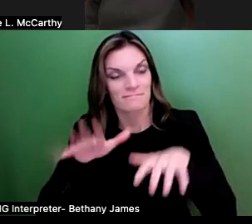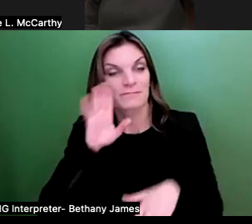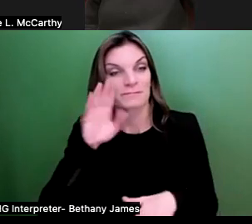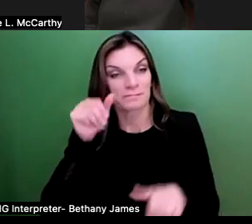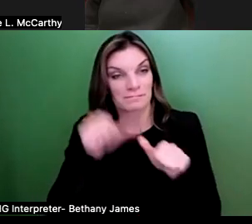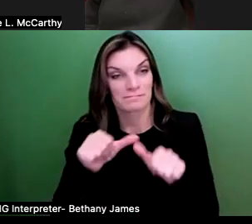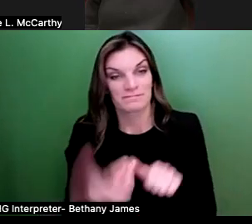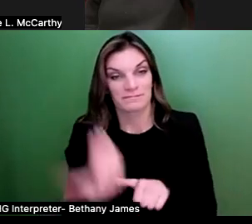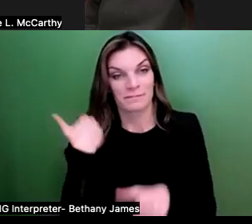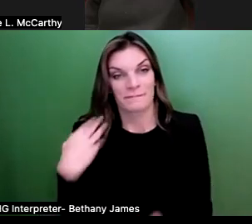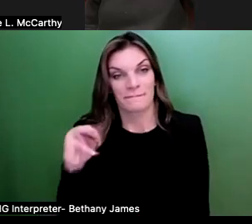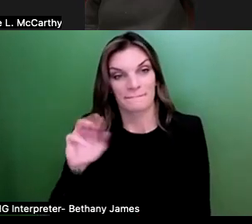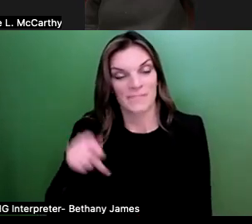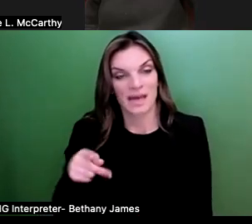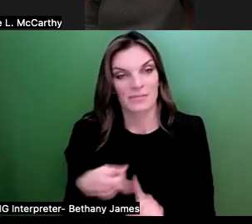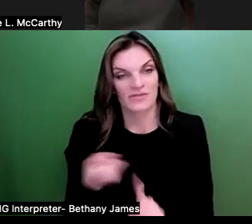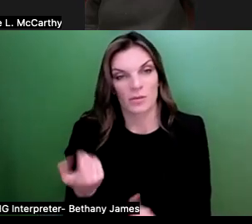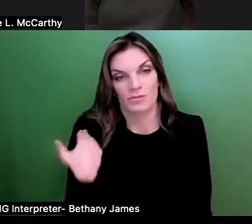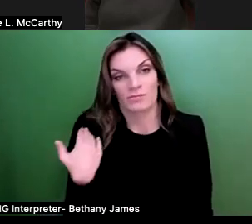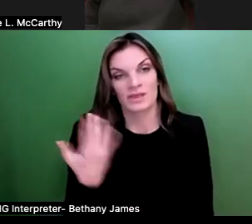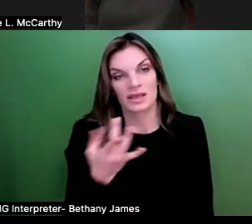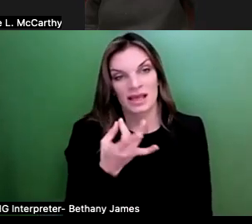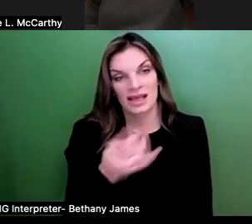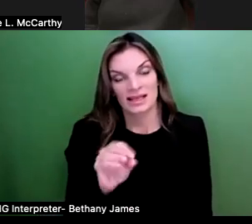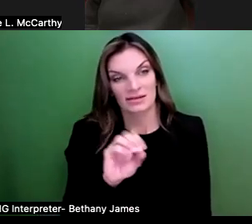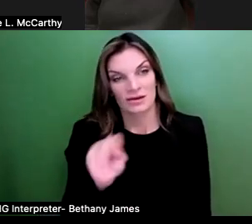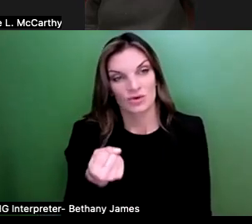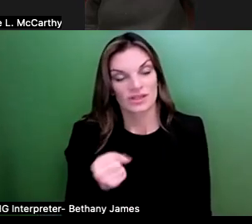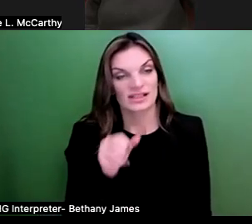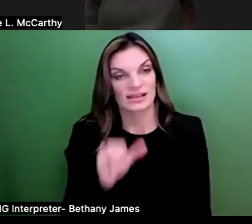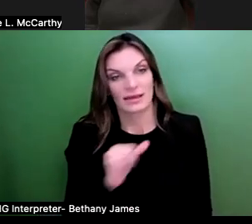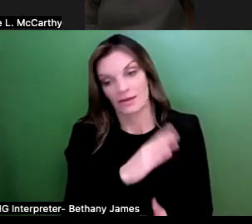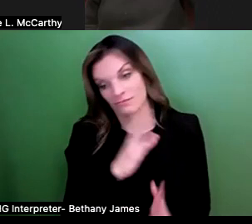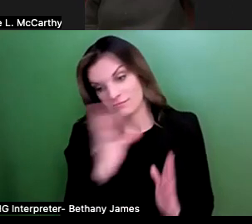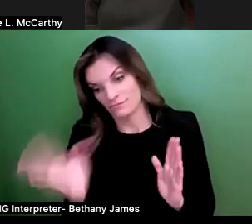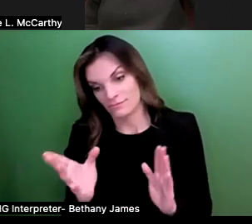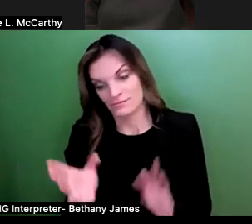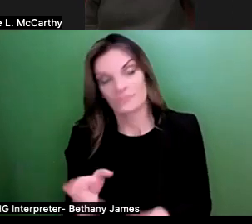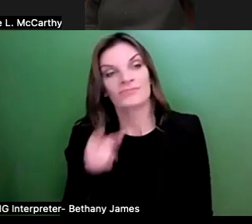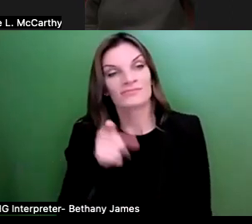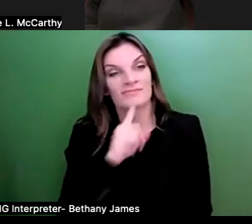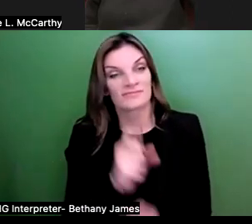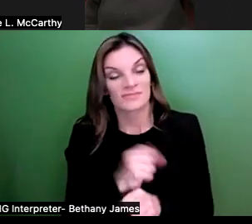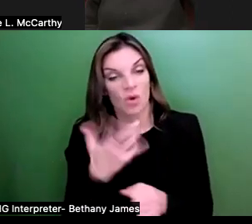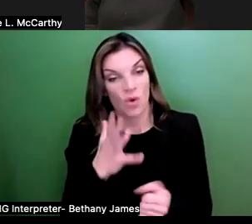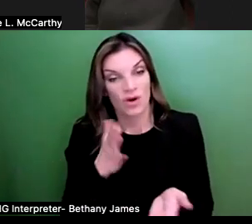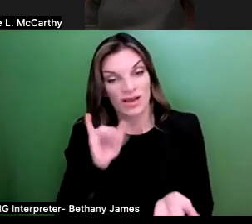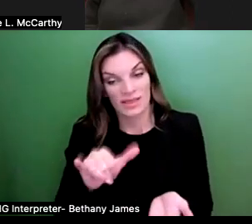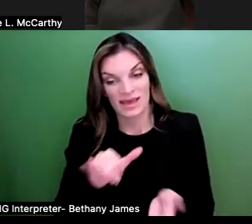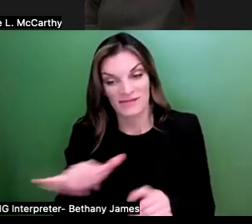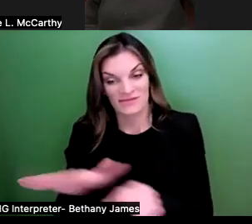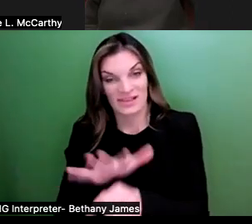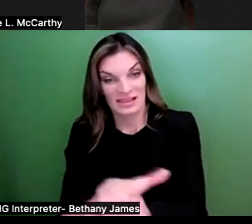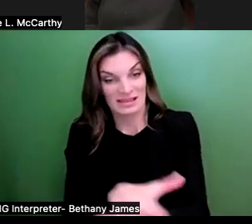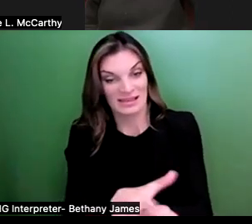early or late 1800s, is that actually the parts that were filled in is that's where the water is